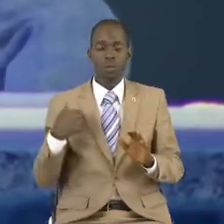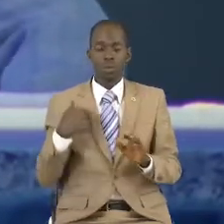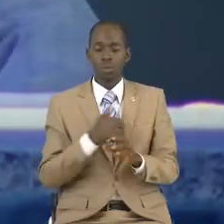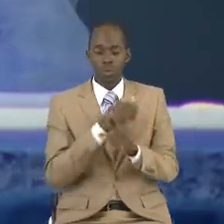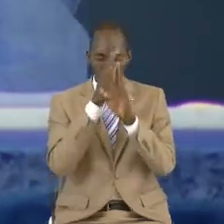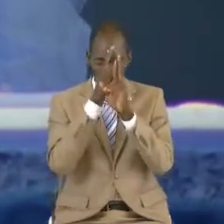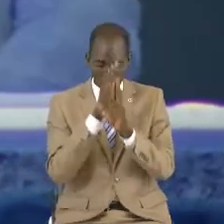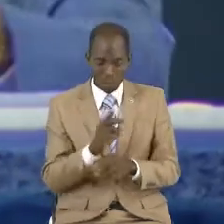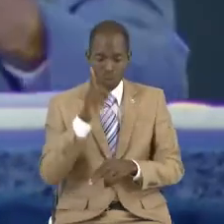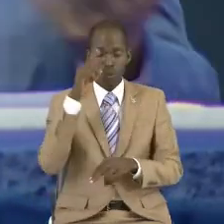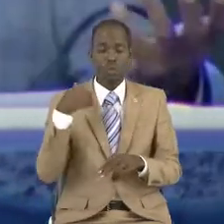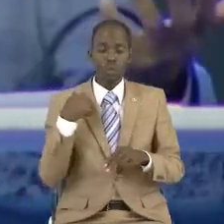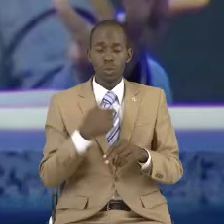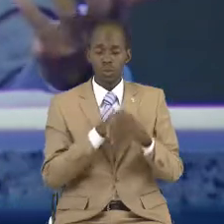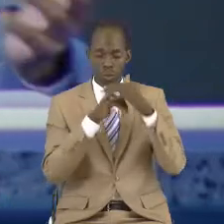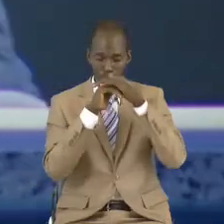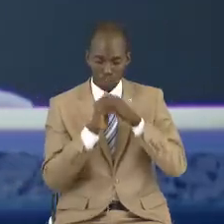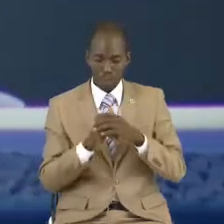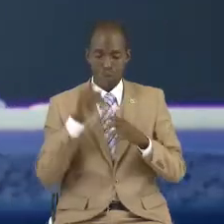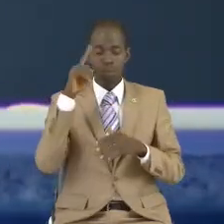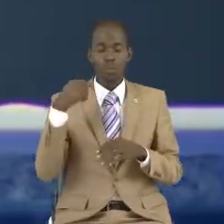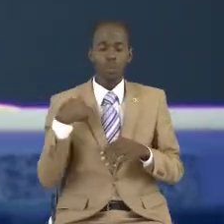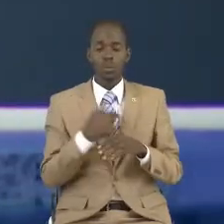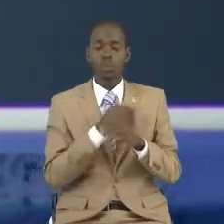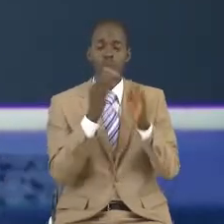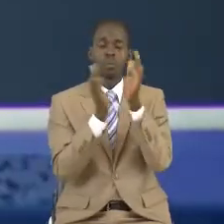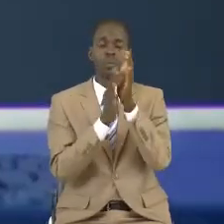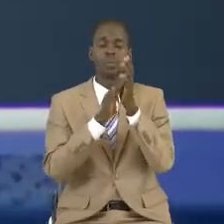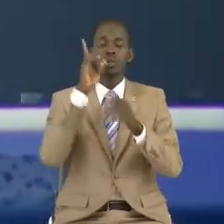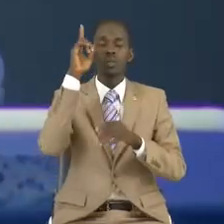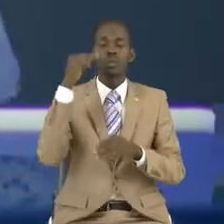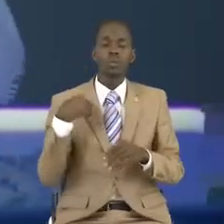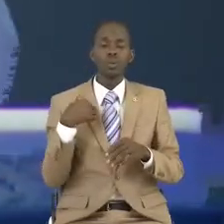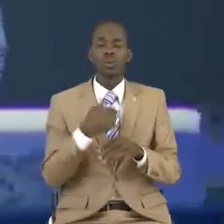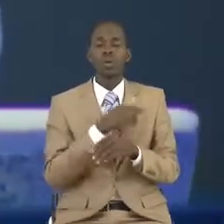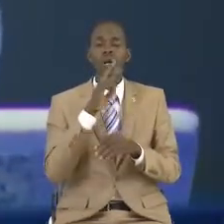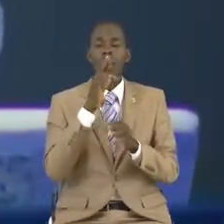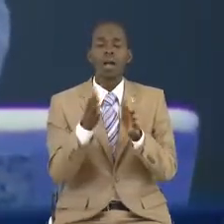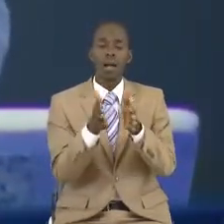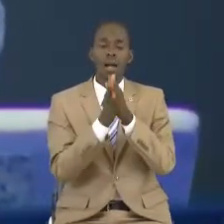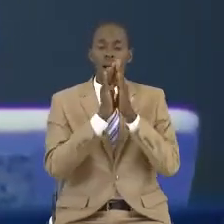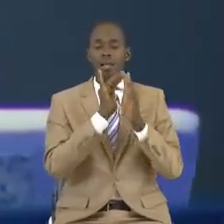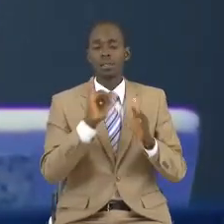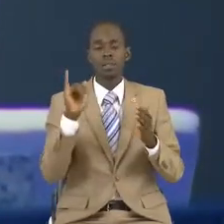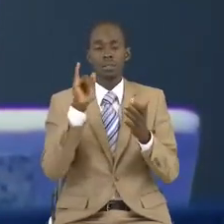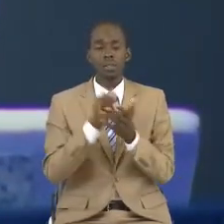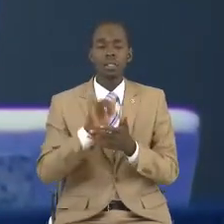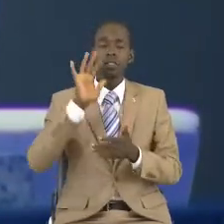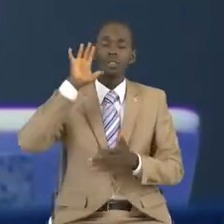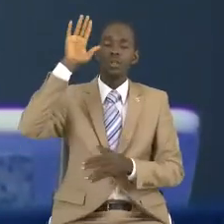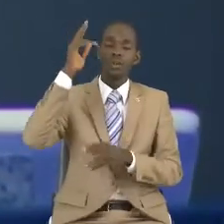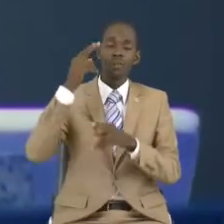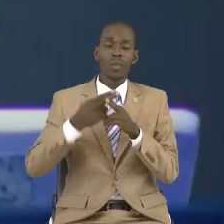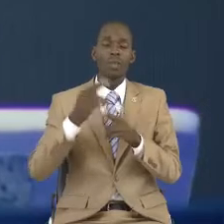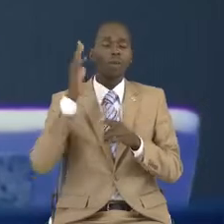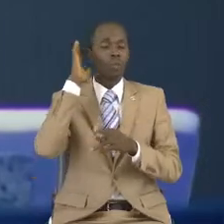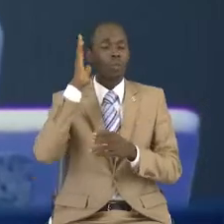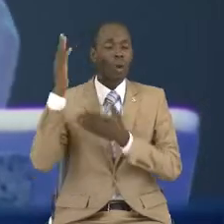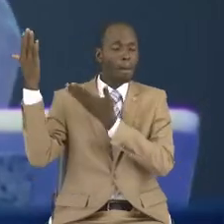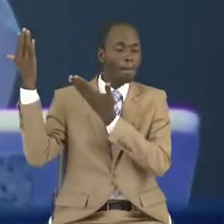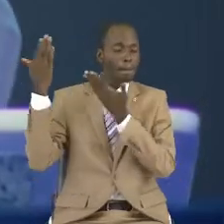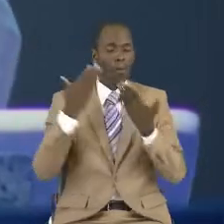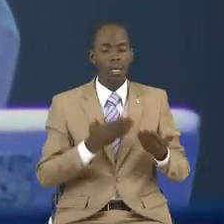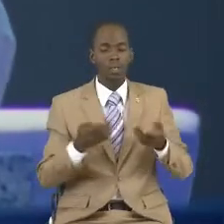we adore you and we praise you and we're asking that your name will bring dominion